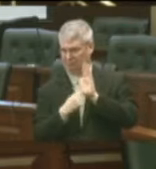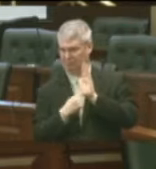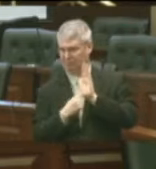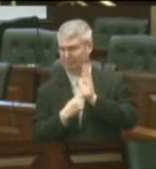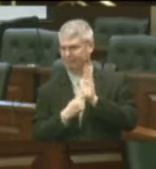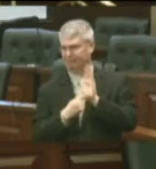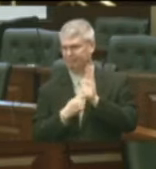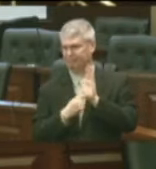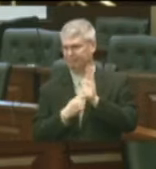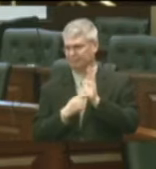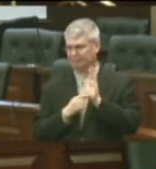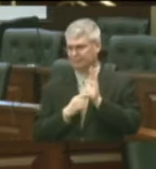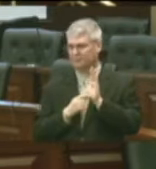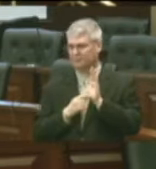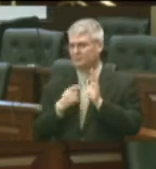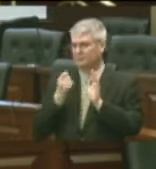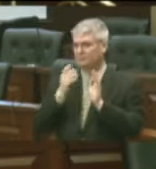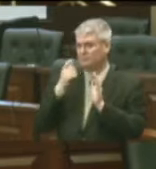these dollars.